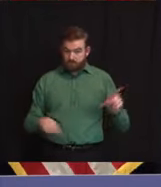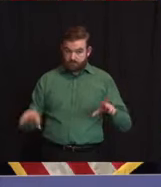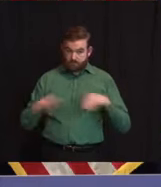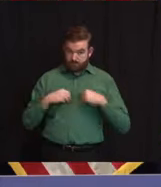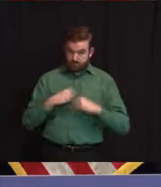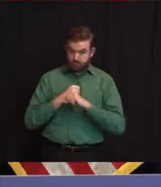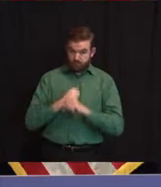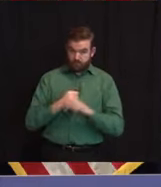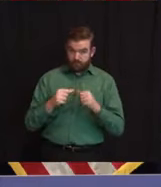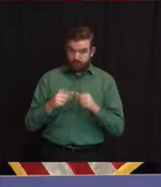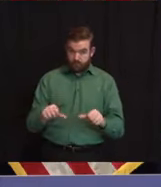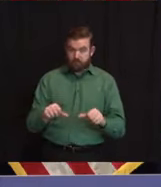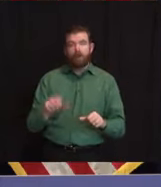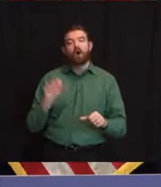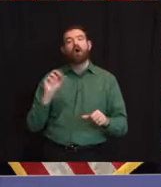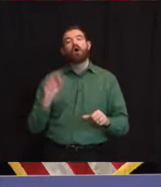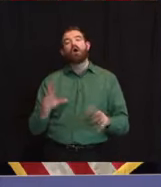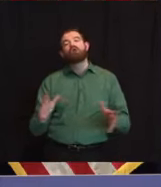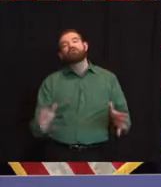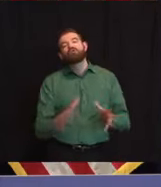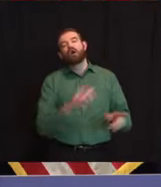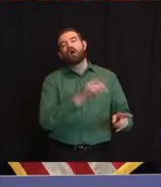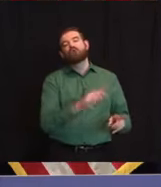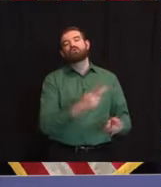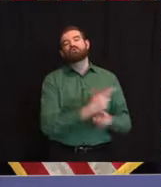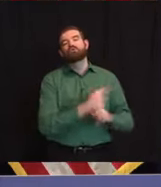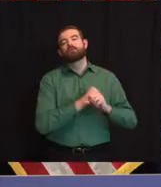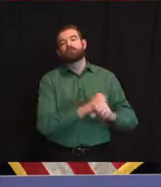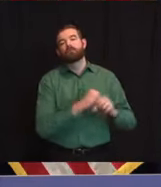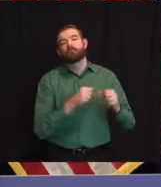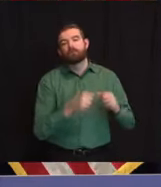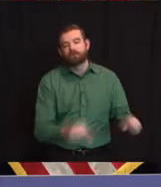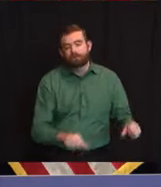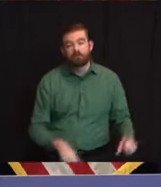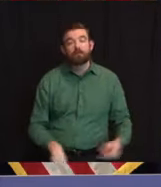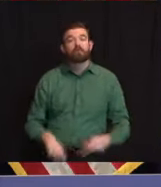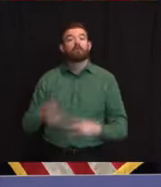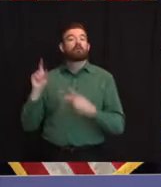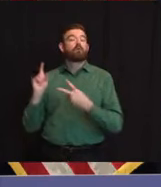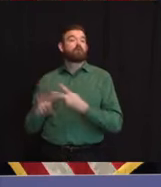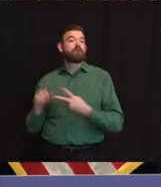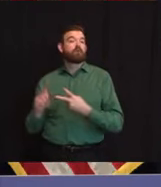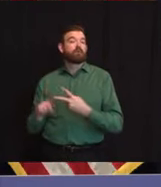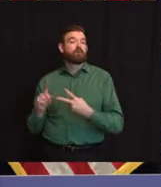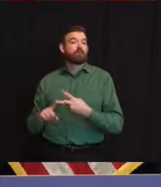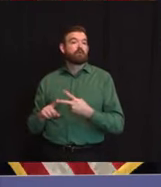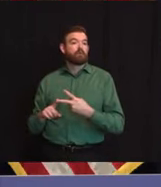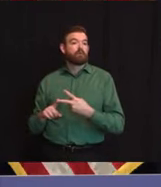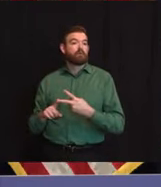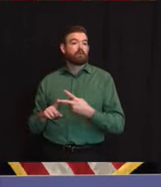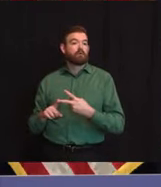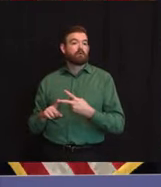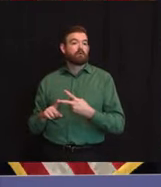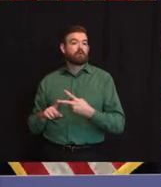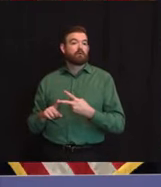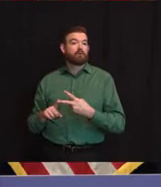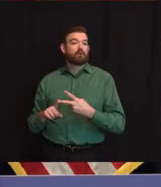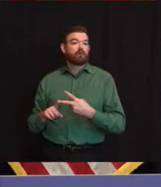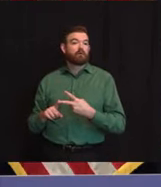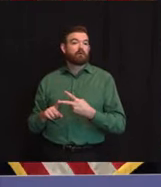the use of that? And secondly, have Operation Airbridge deliveries been a significant part of